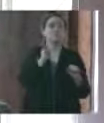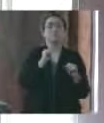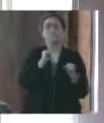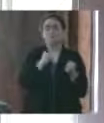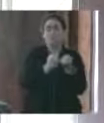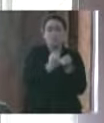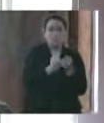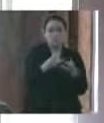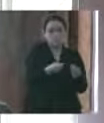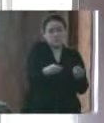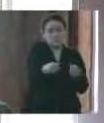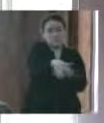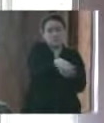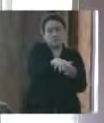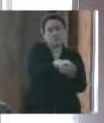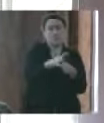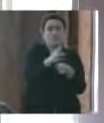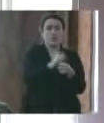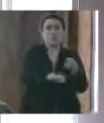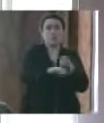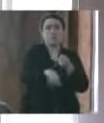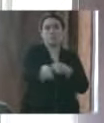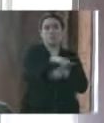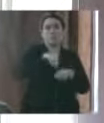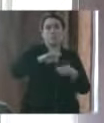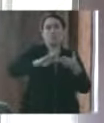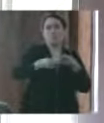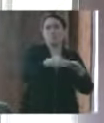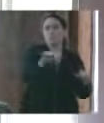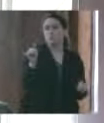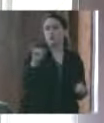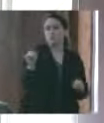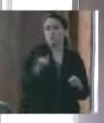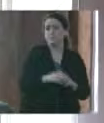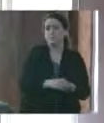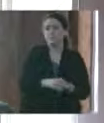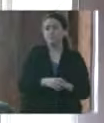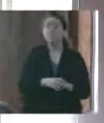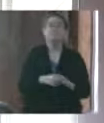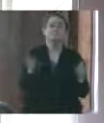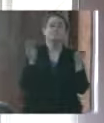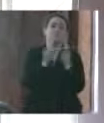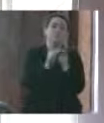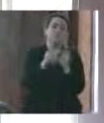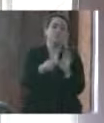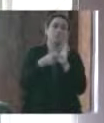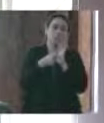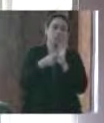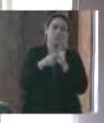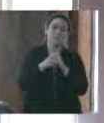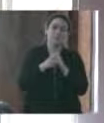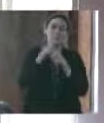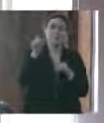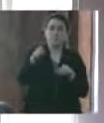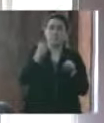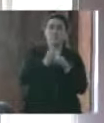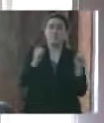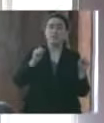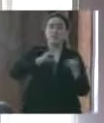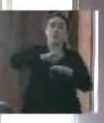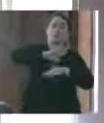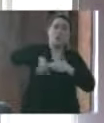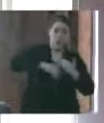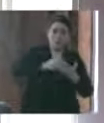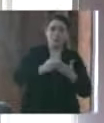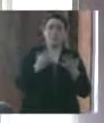the last 15 years. But we have to do much more. We need to safeguard all the existing tiger landscapes from